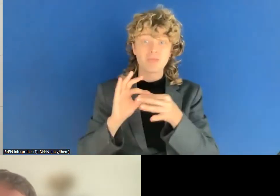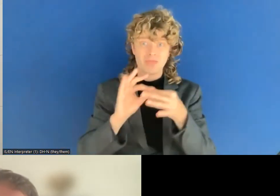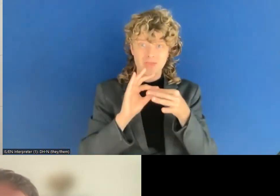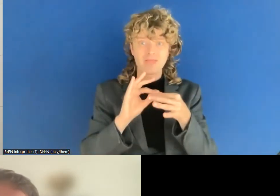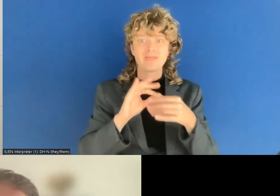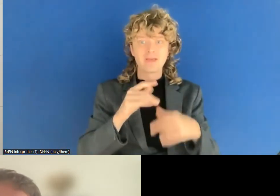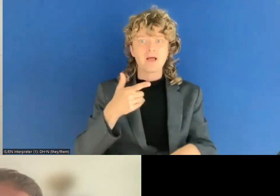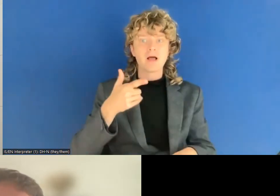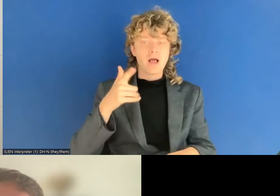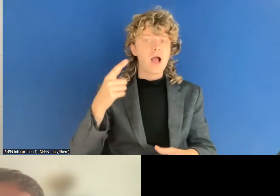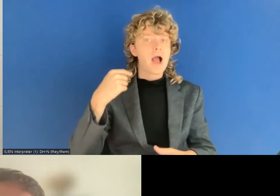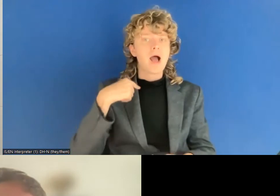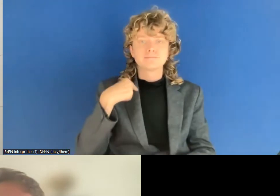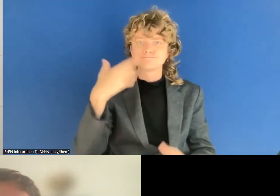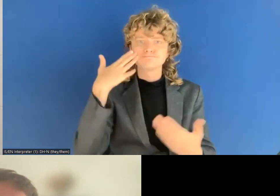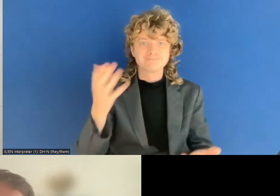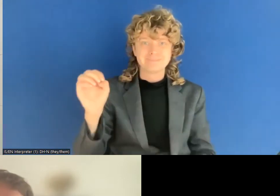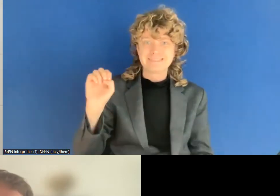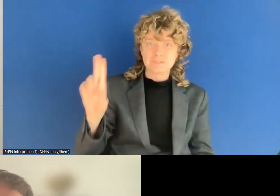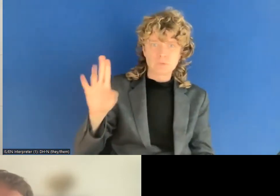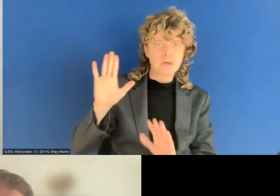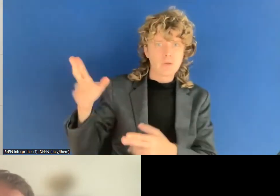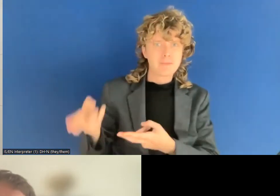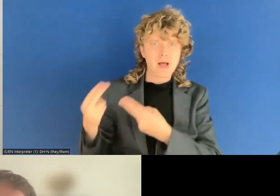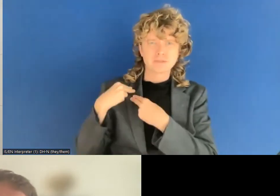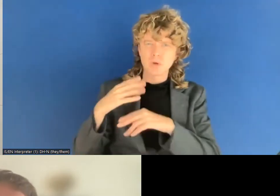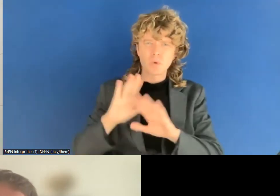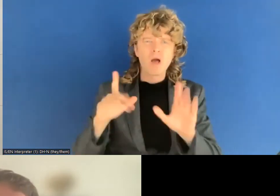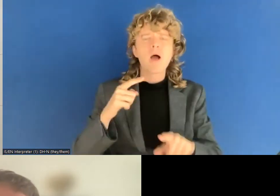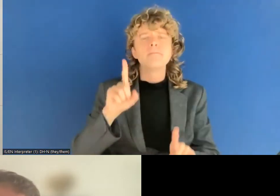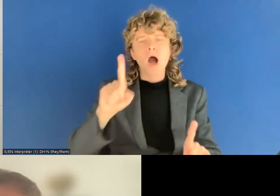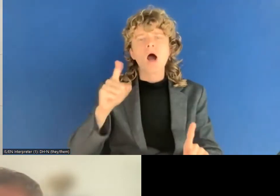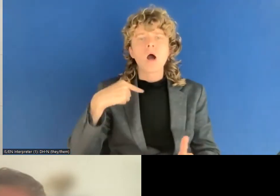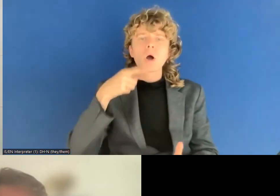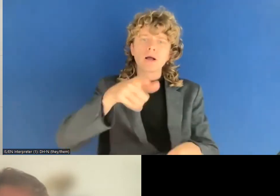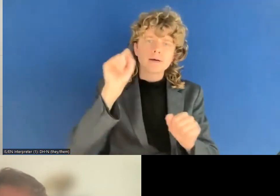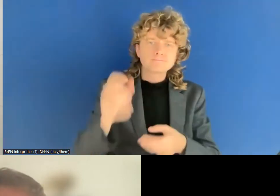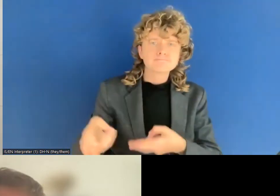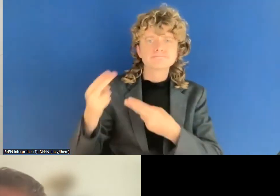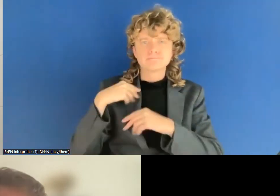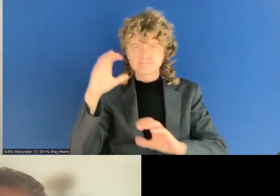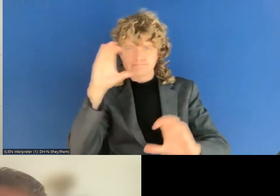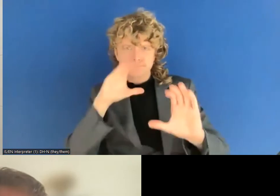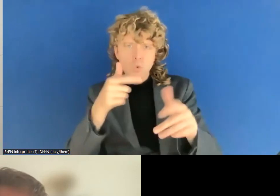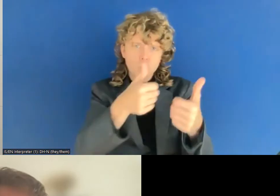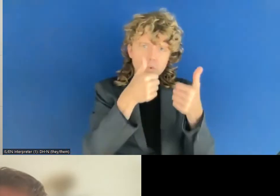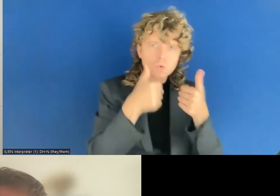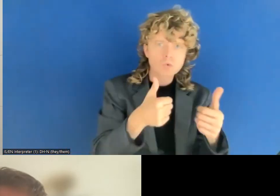to find what is a good resources and what is not a good resources. So it maybe